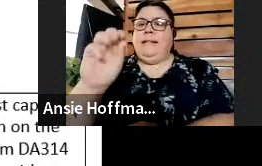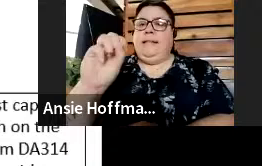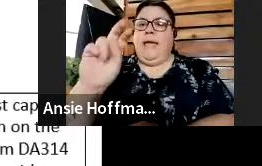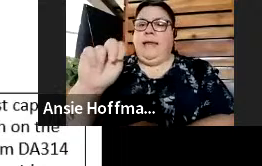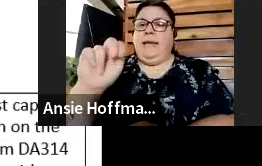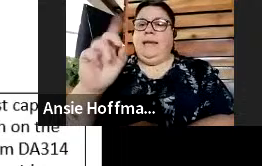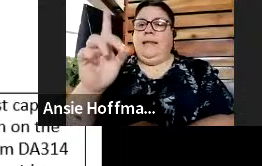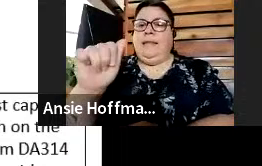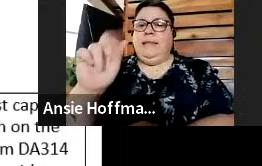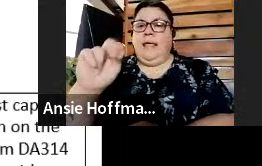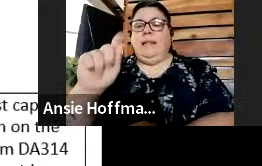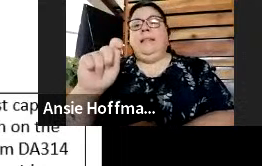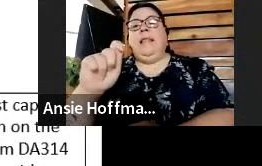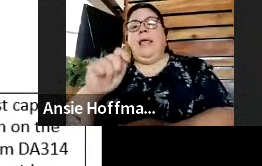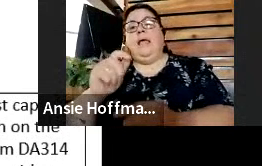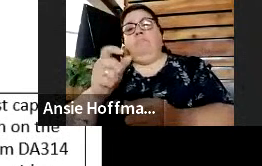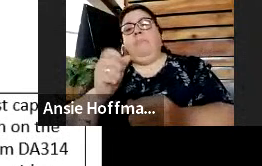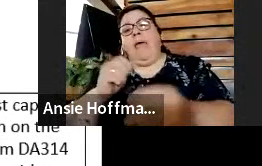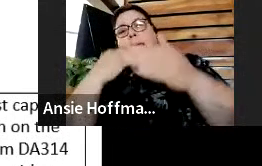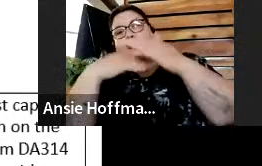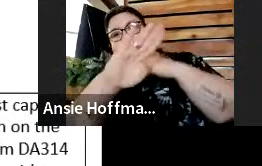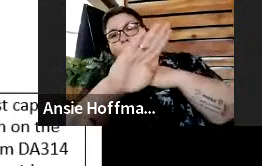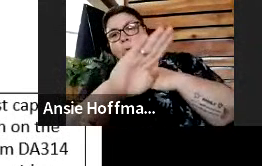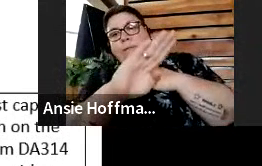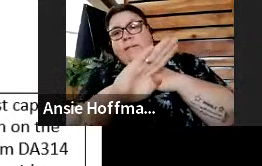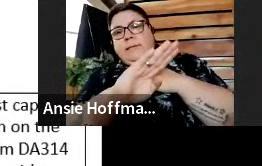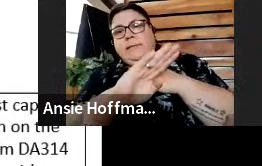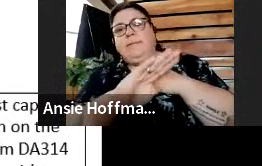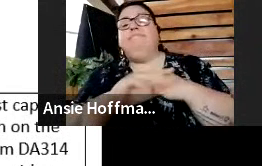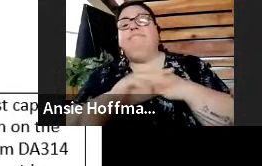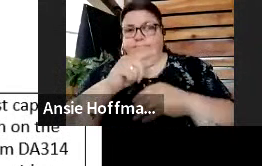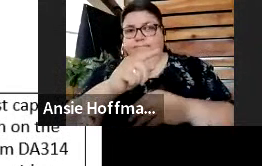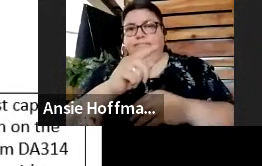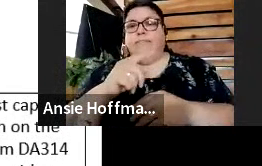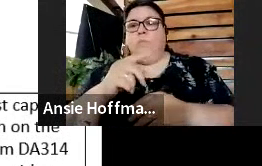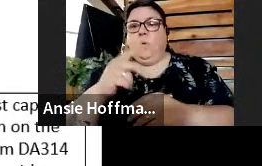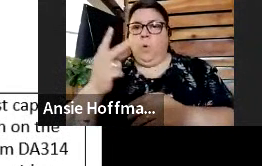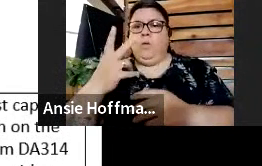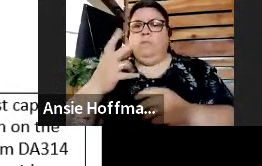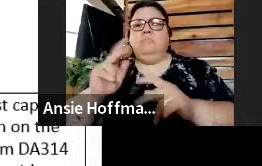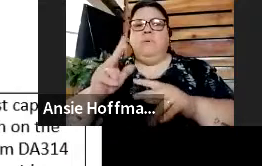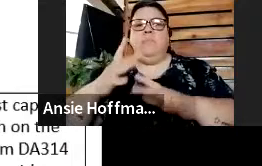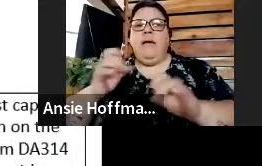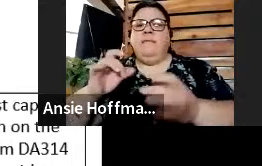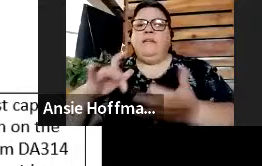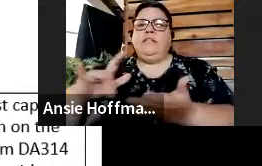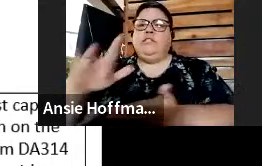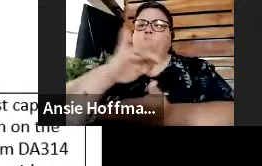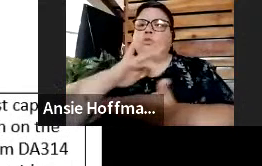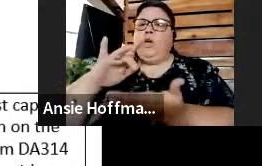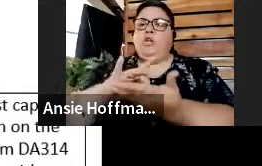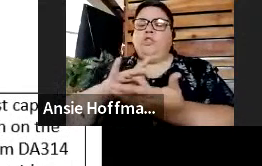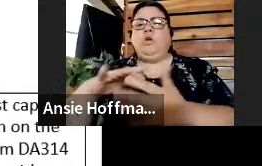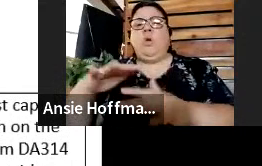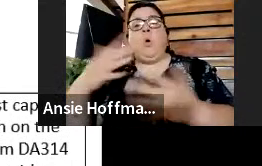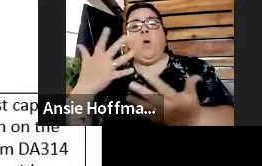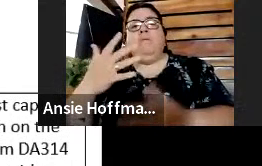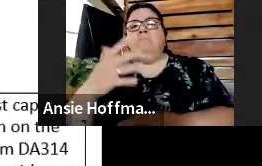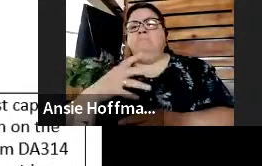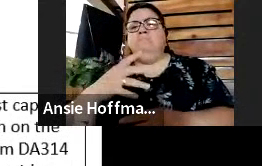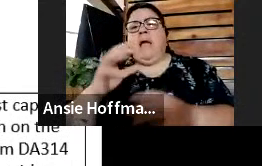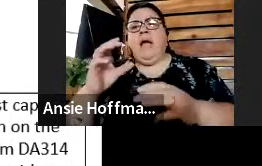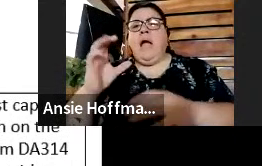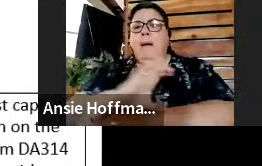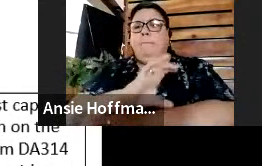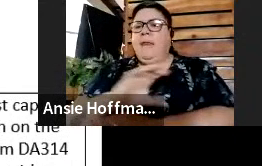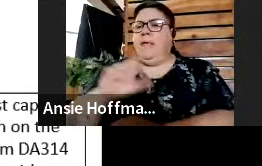determination. We can also have a situation where company X, Y, and Z has